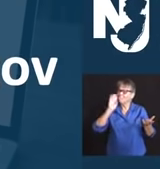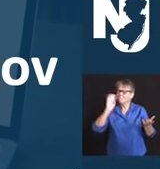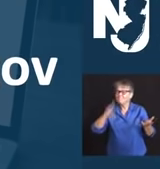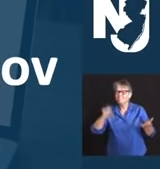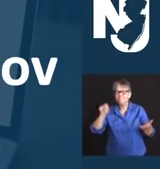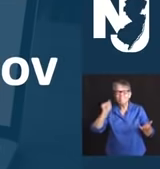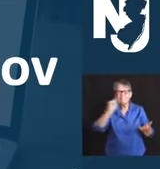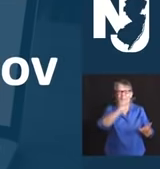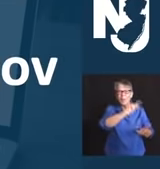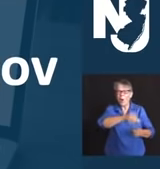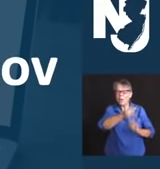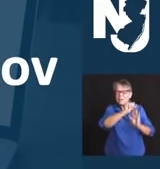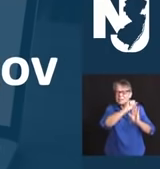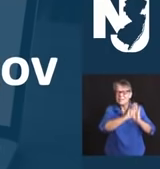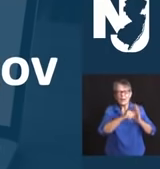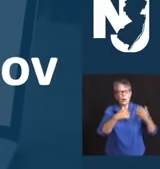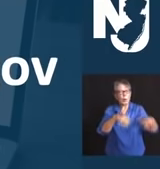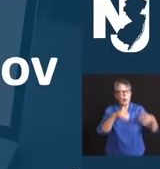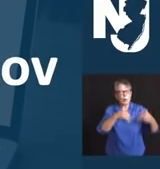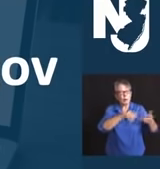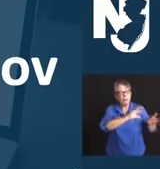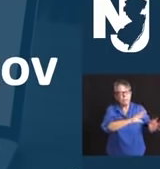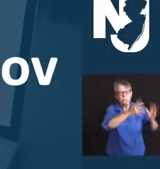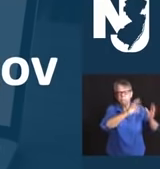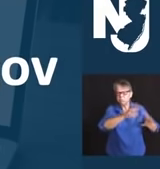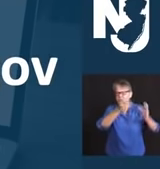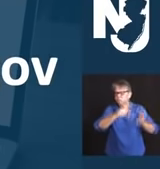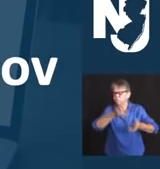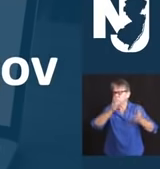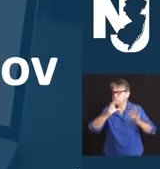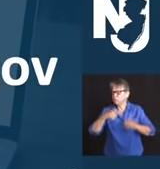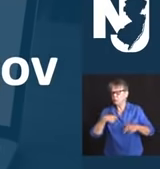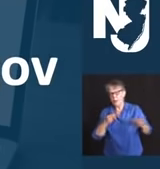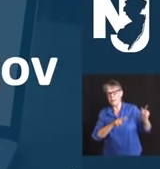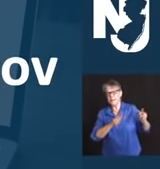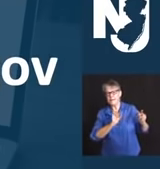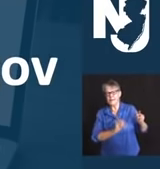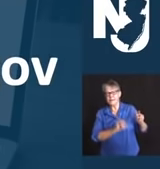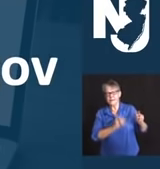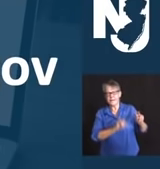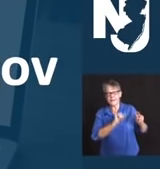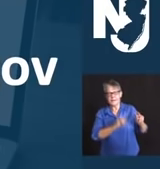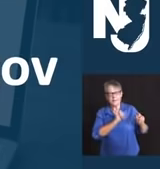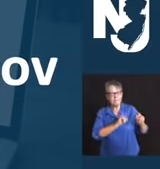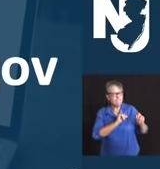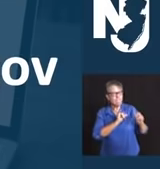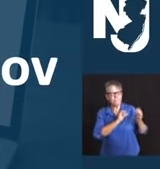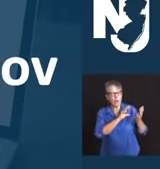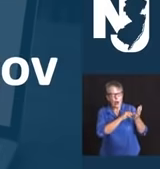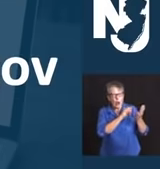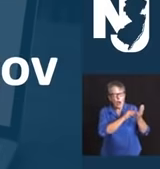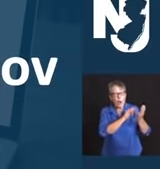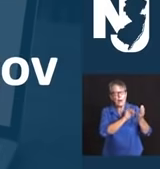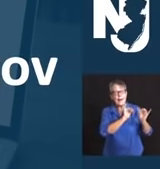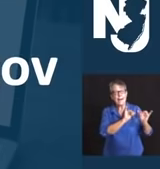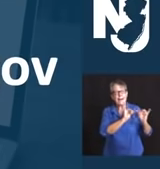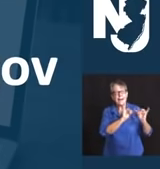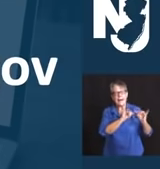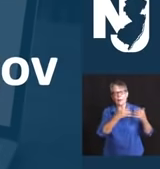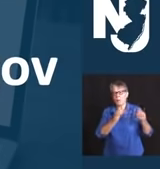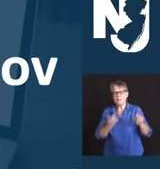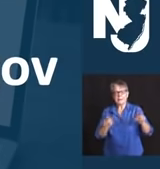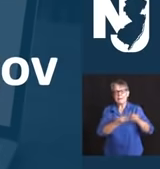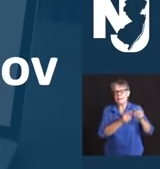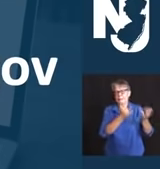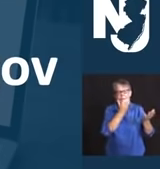we also have in place specific health guidance for what to do when a case arises in a school, or if we see a